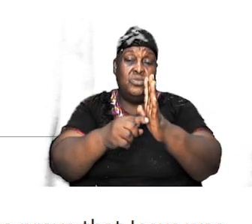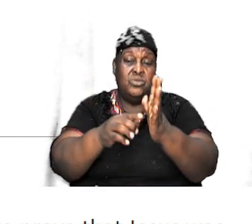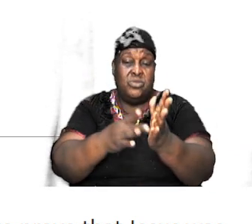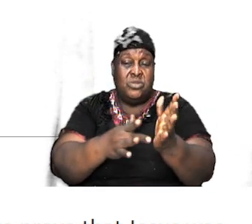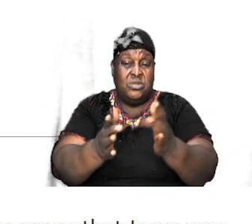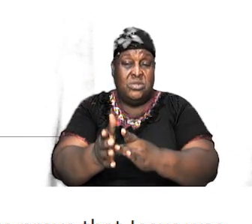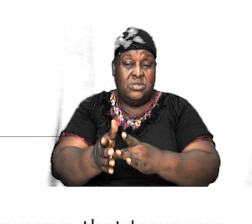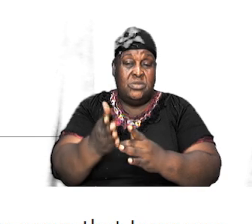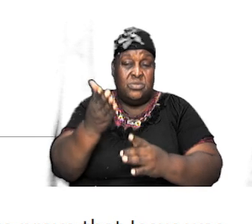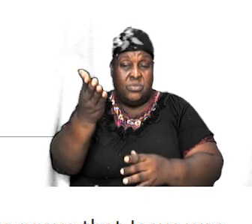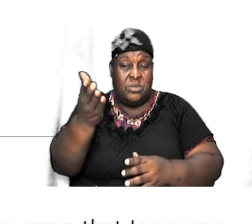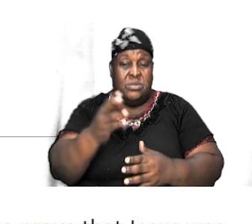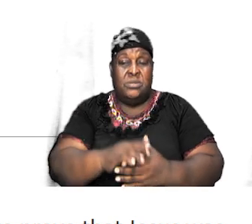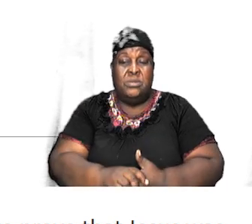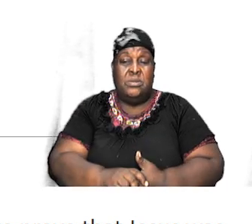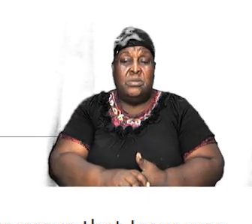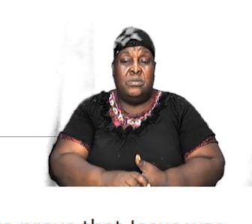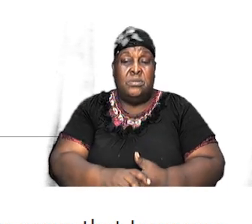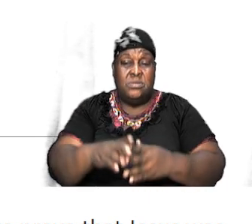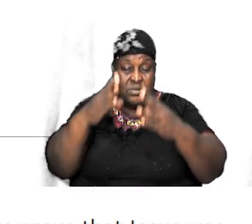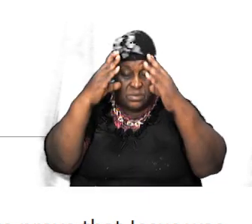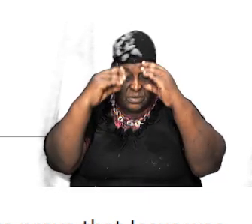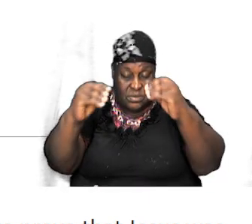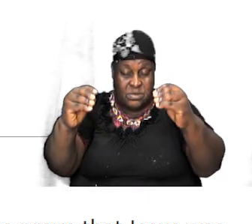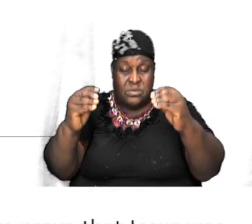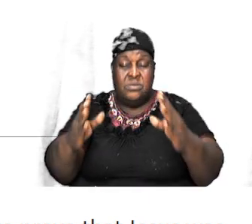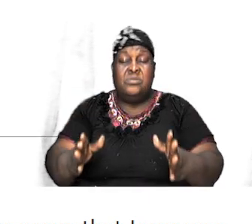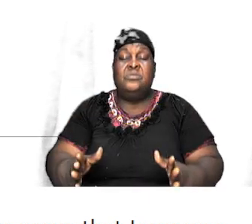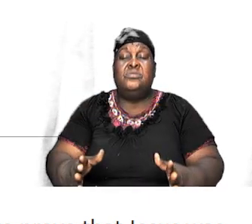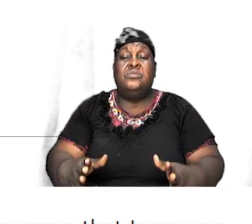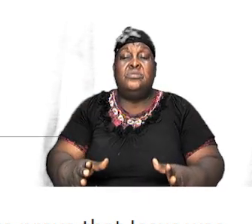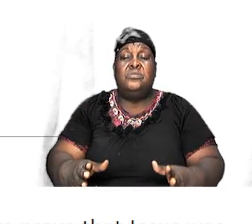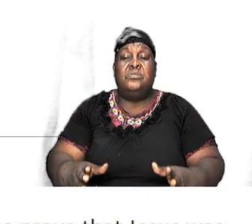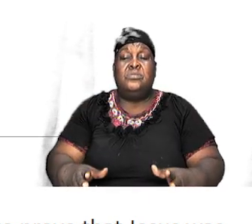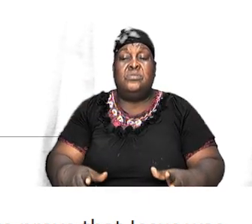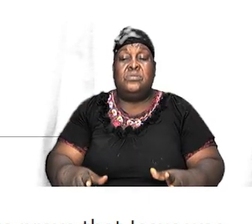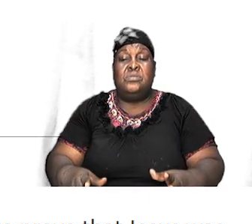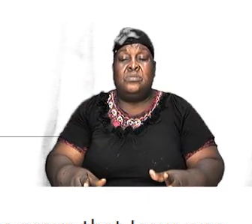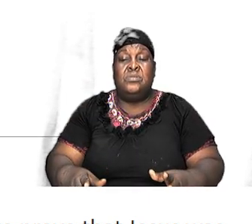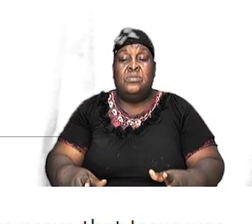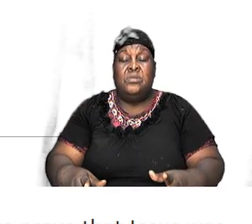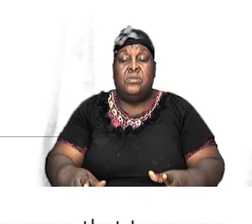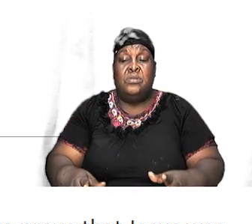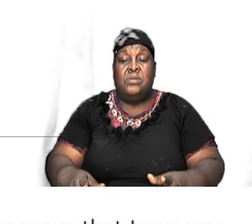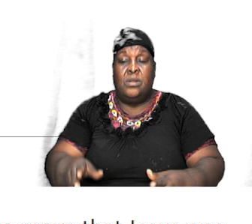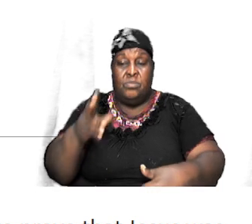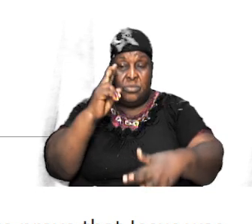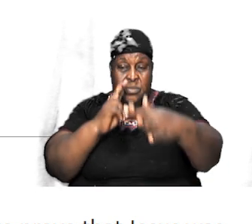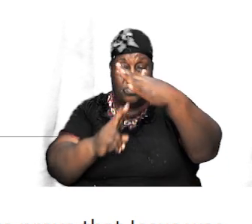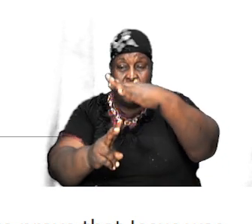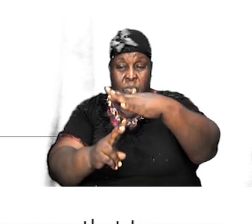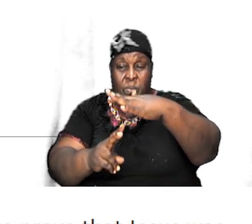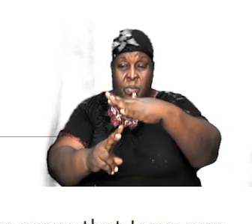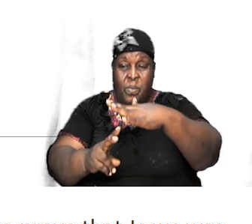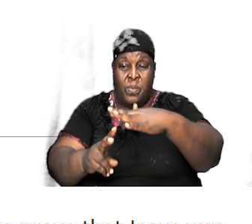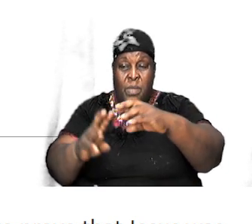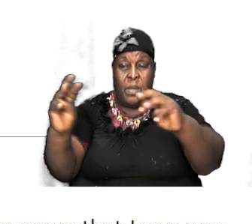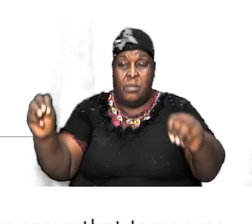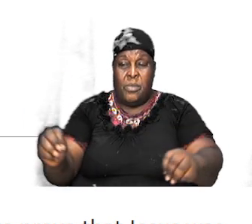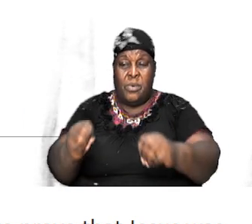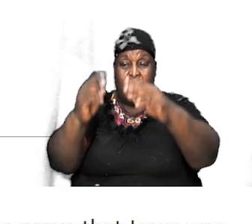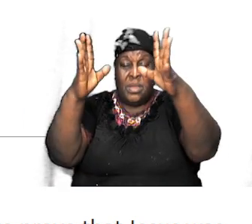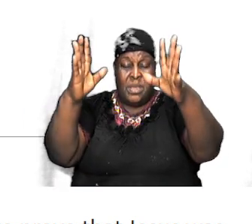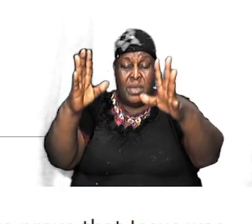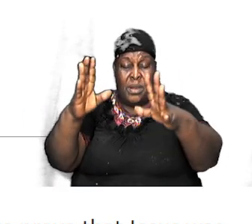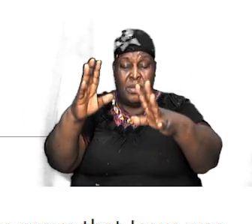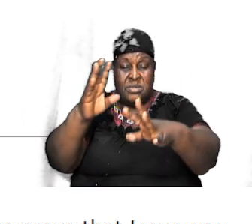Jesus as the teacher and emphasized his prophetic and miraculous power. So he emphasized